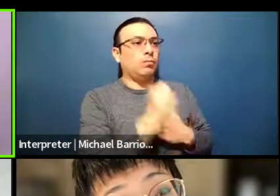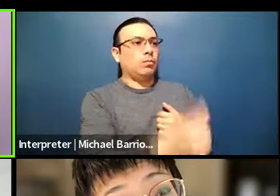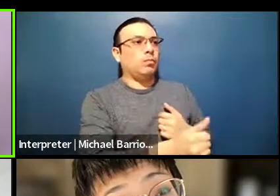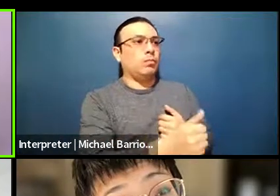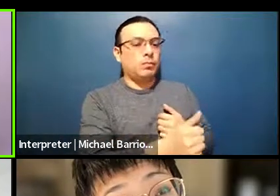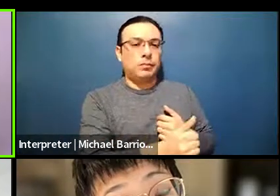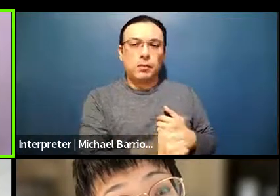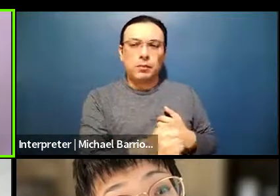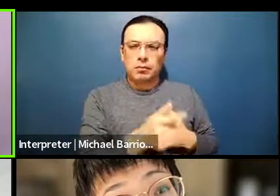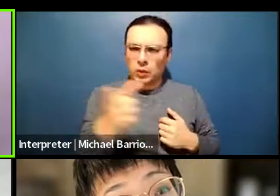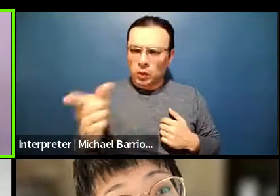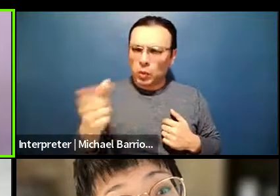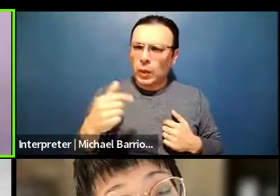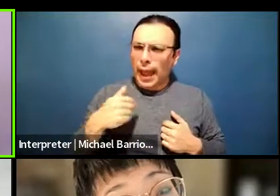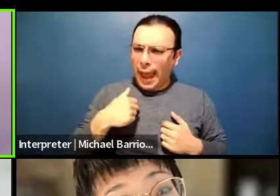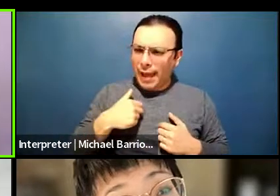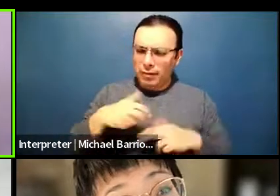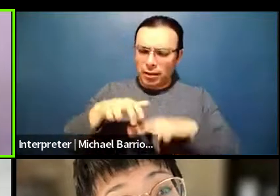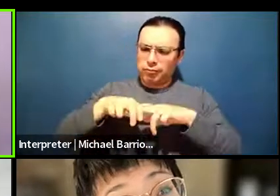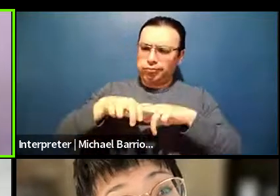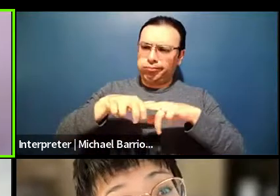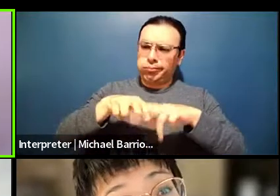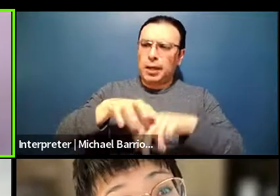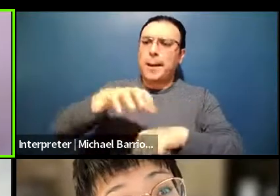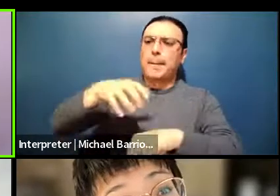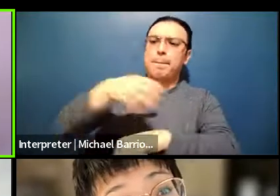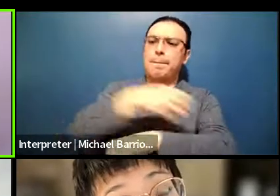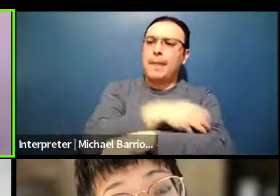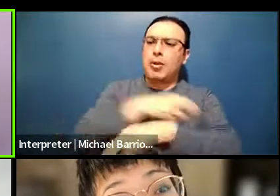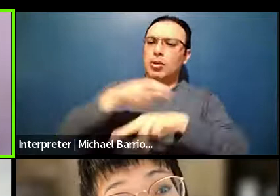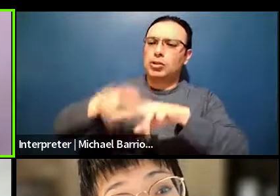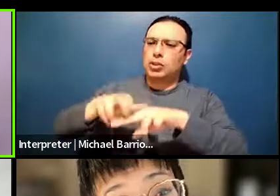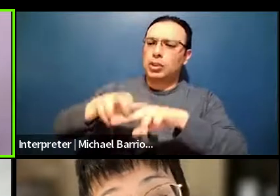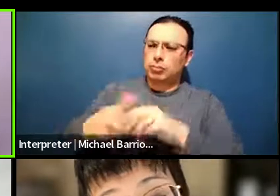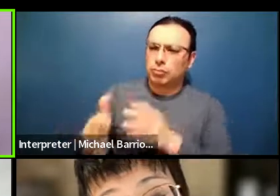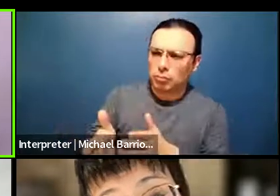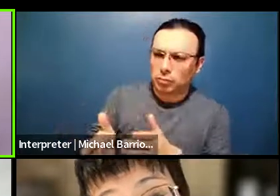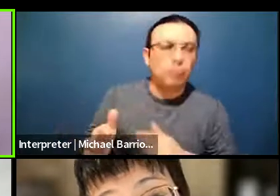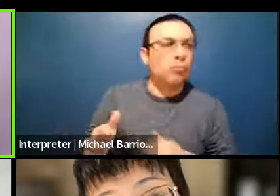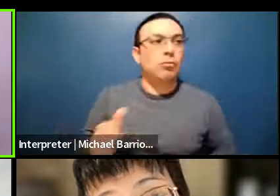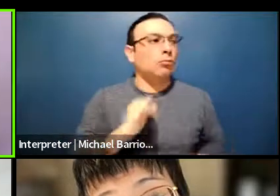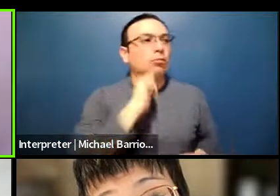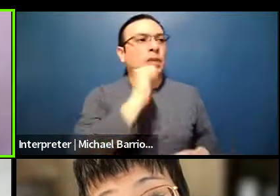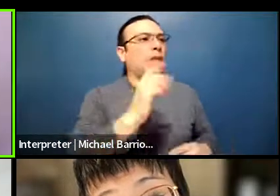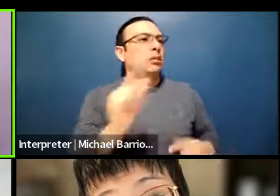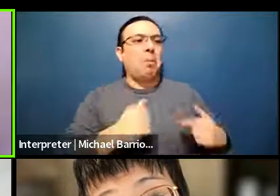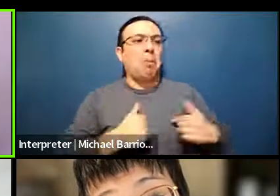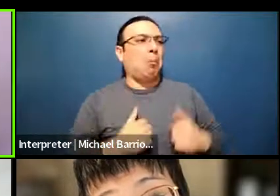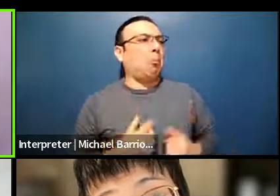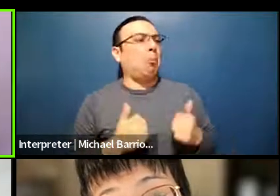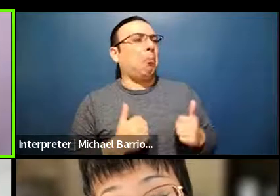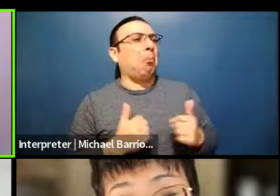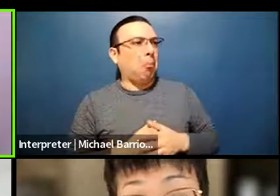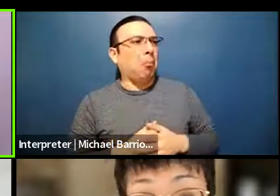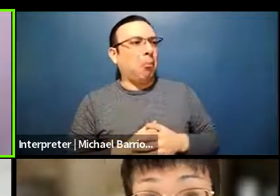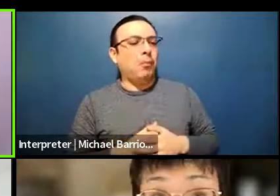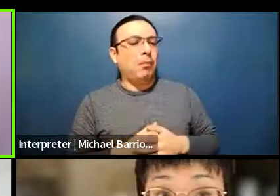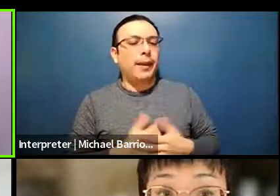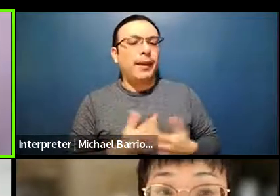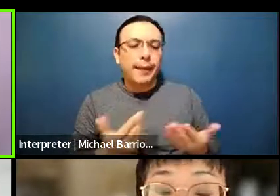power chair, for example. And that's connected to stigma, but I think it's also connected to the ways that